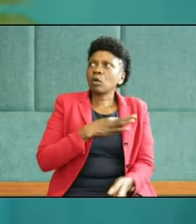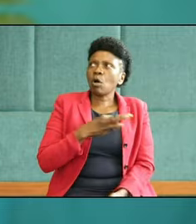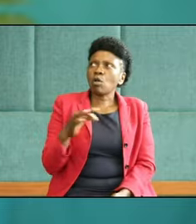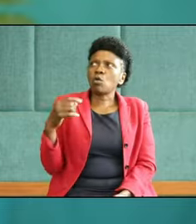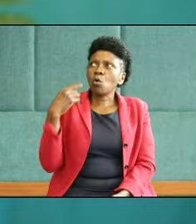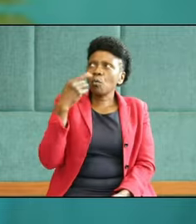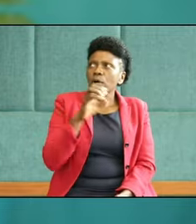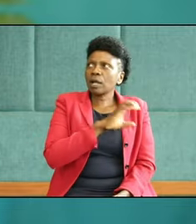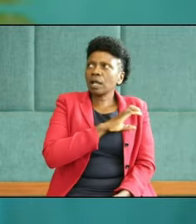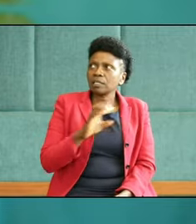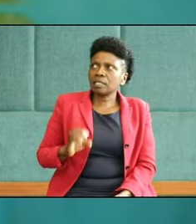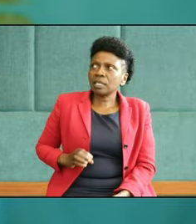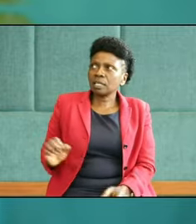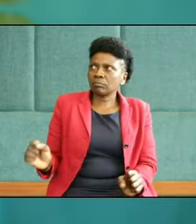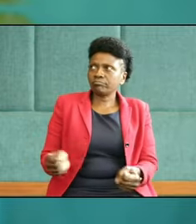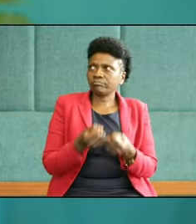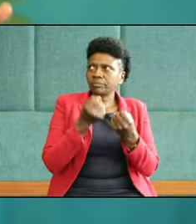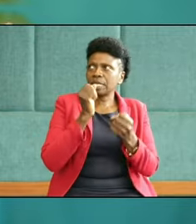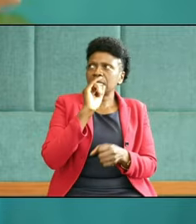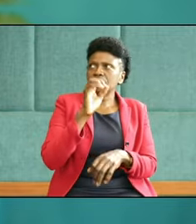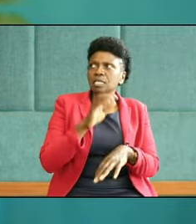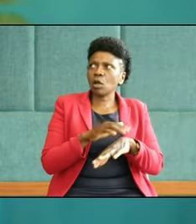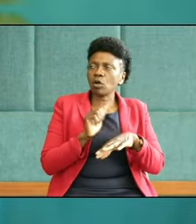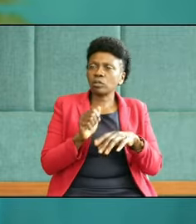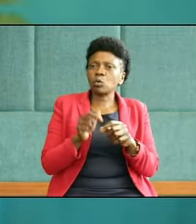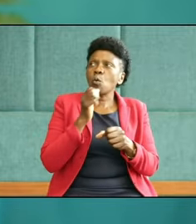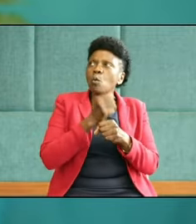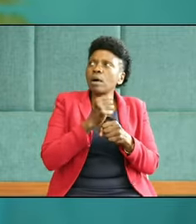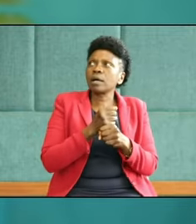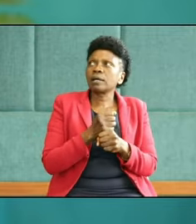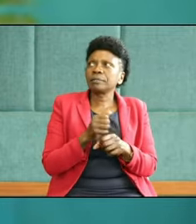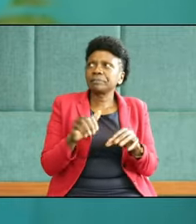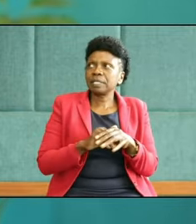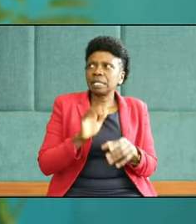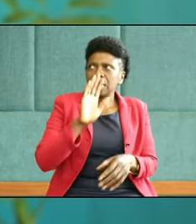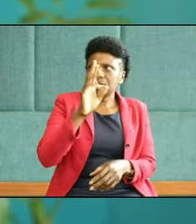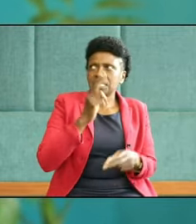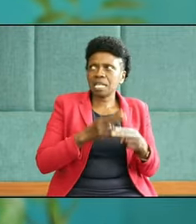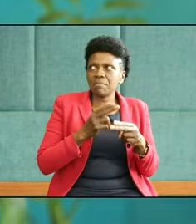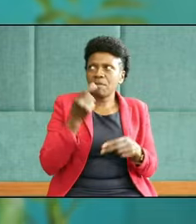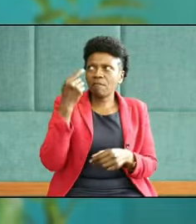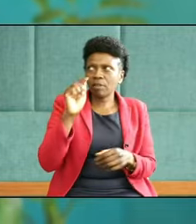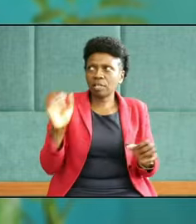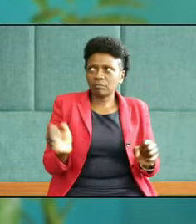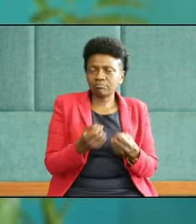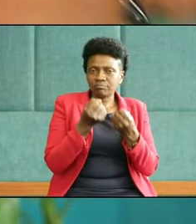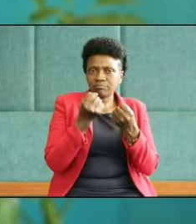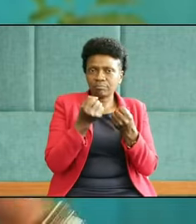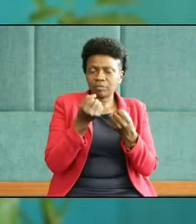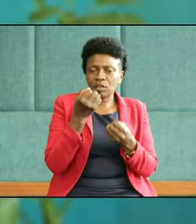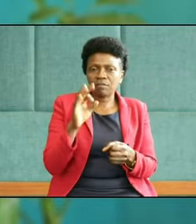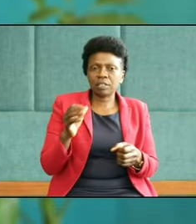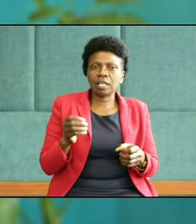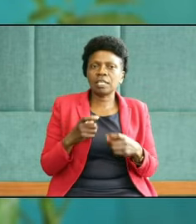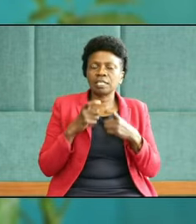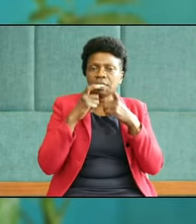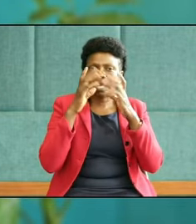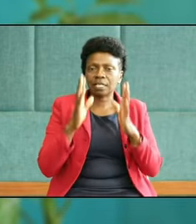whom Christ has rescued is called to work in his name for the saving of the